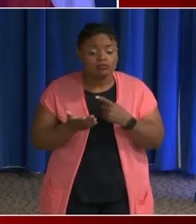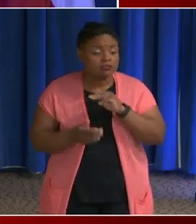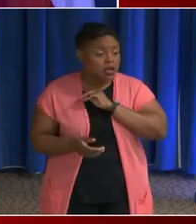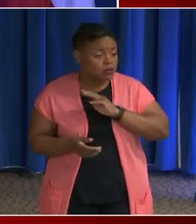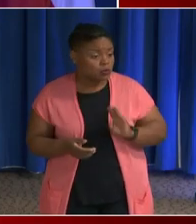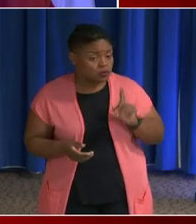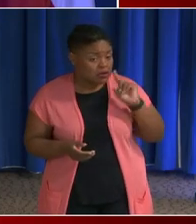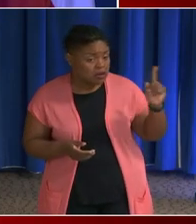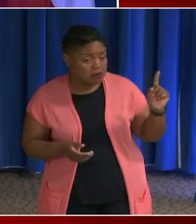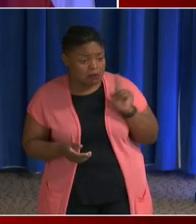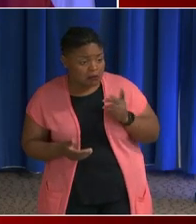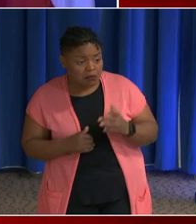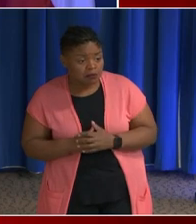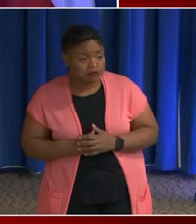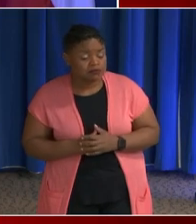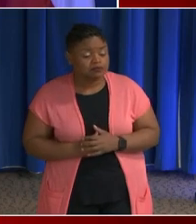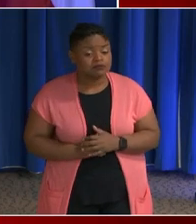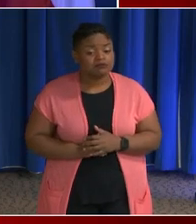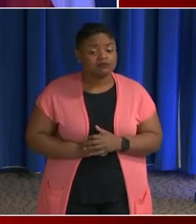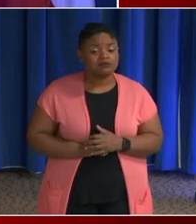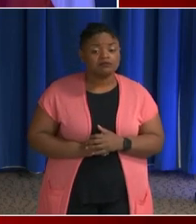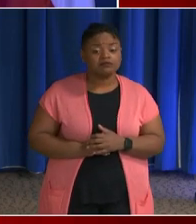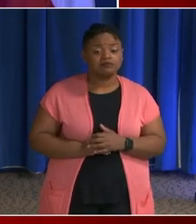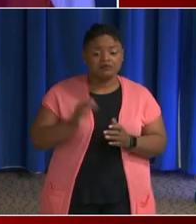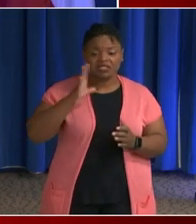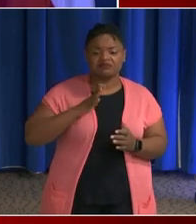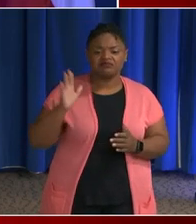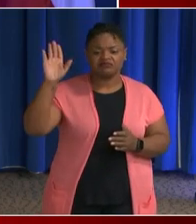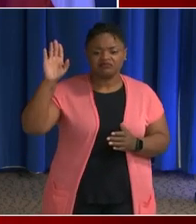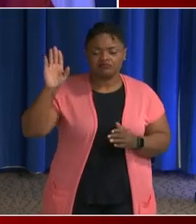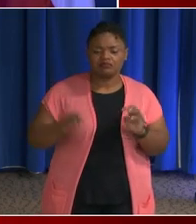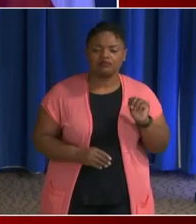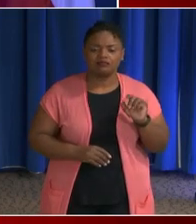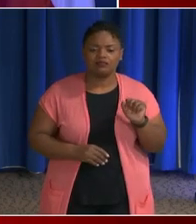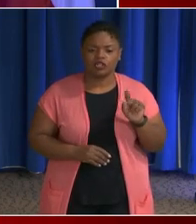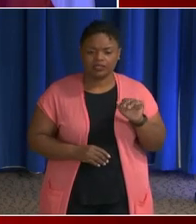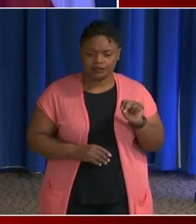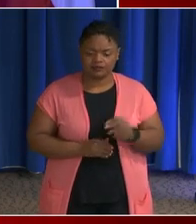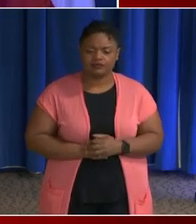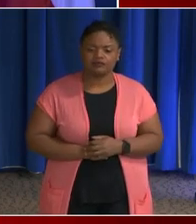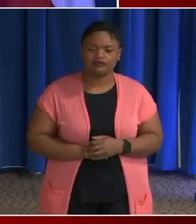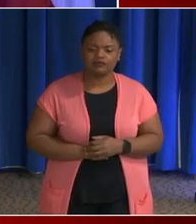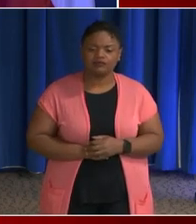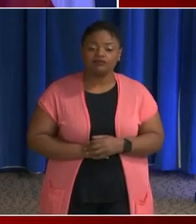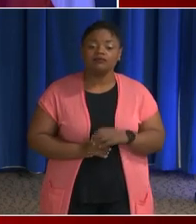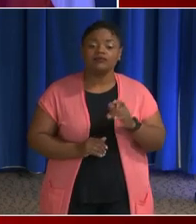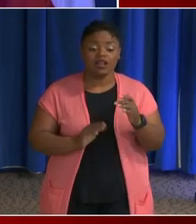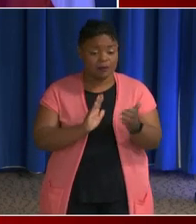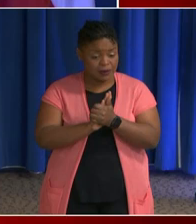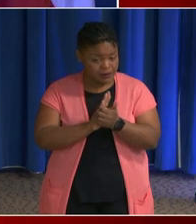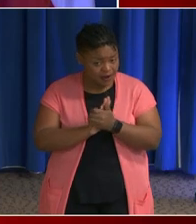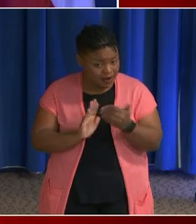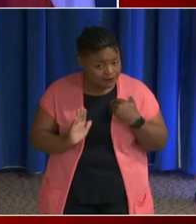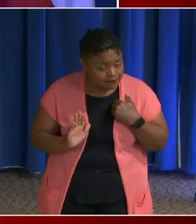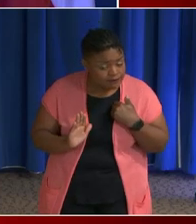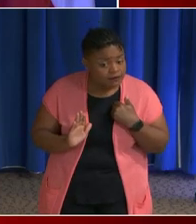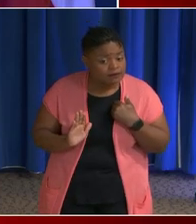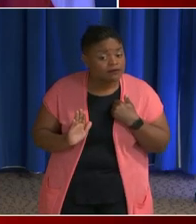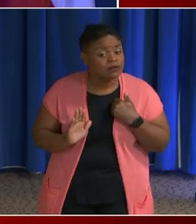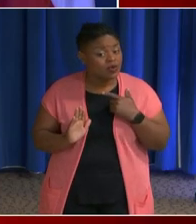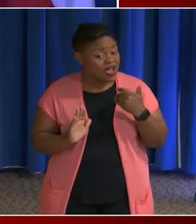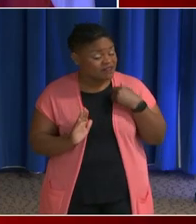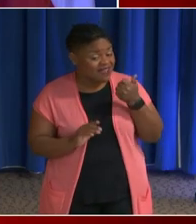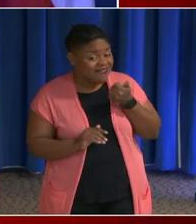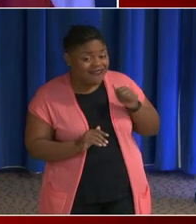Martin. I mean, other than the amendments you're proposing to make to Councilmember Allen's bill. Do you have any general thoughts